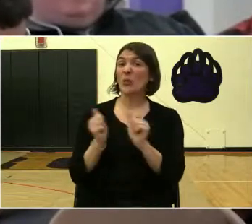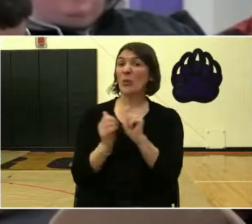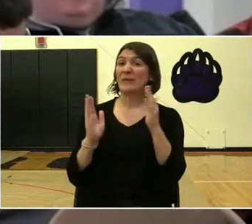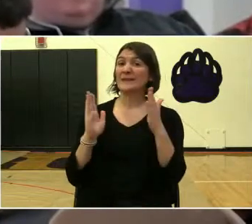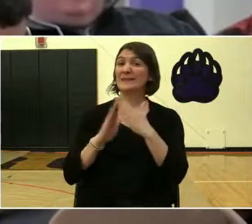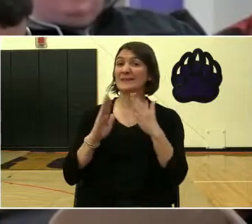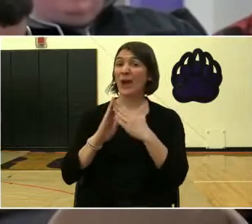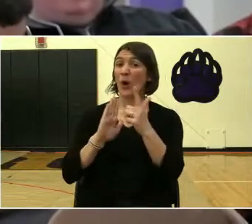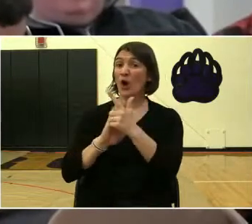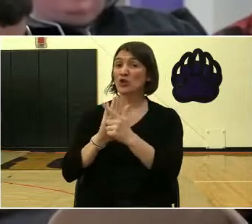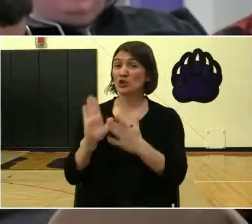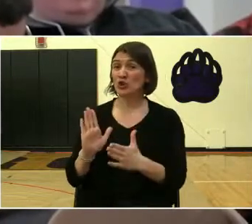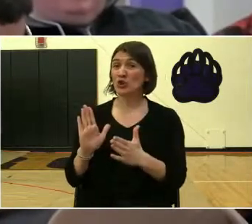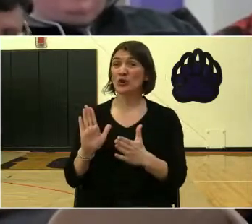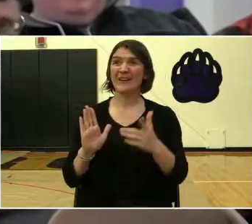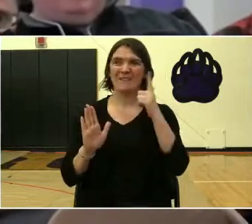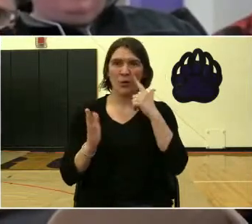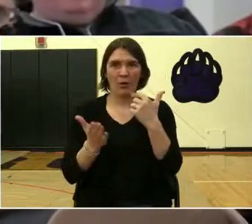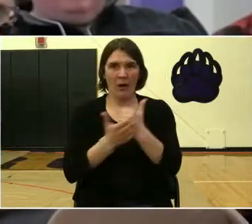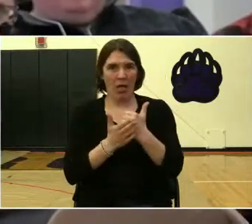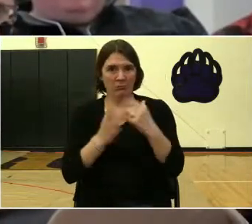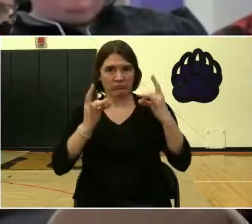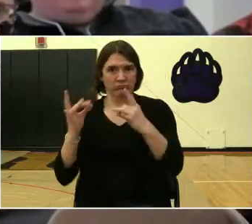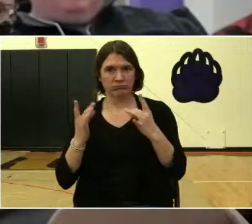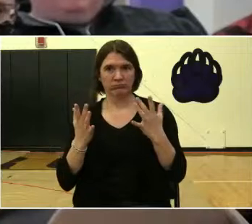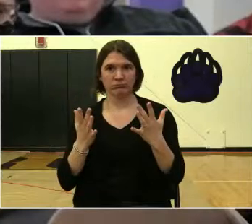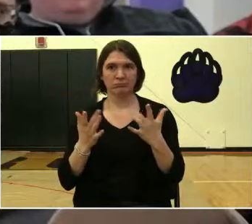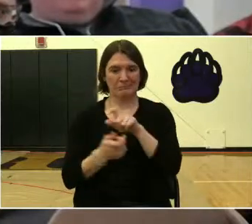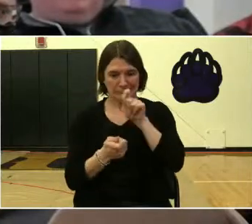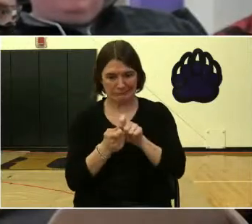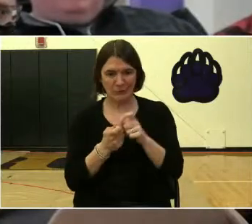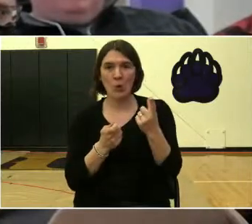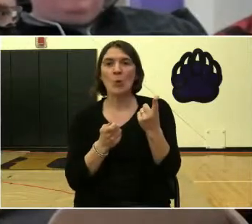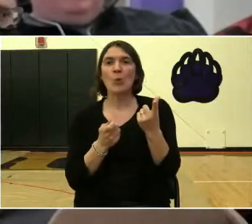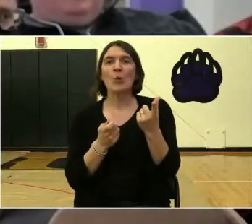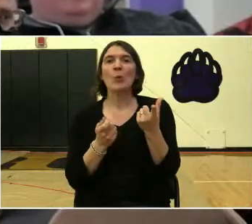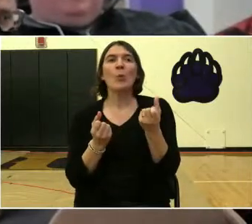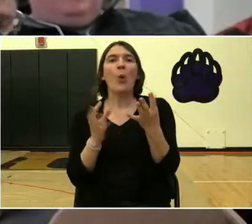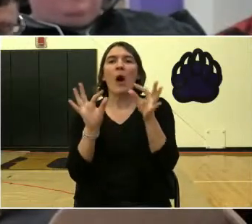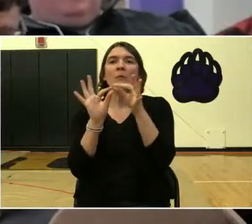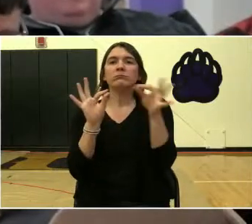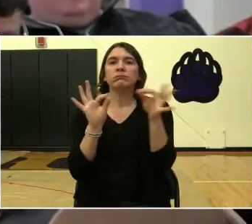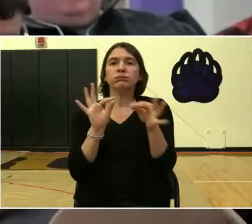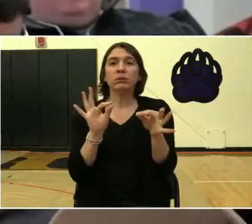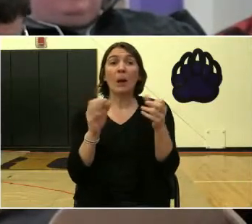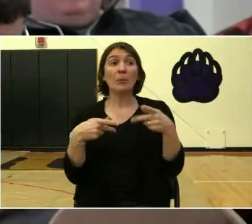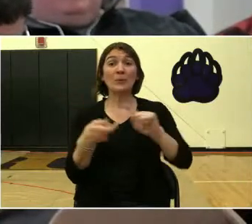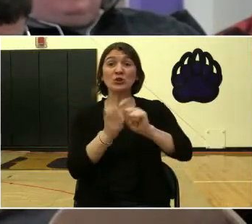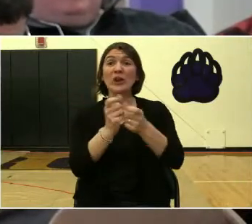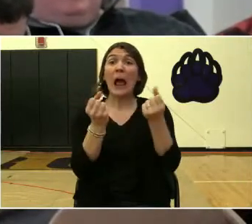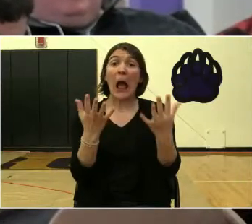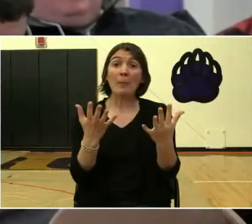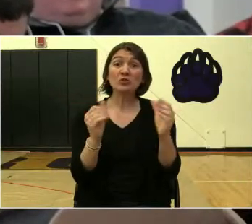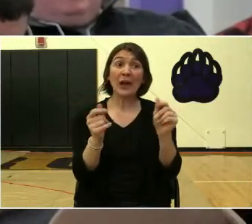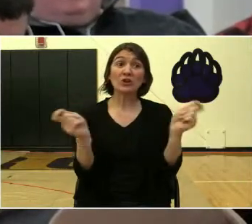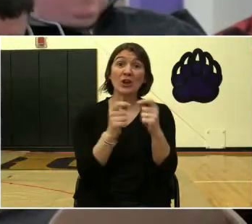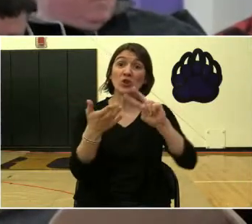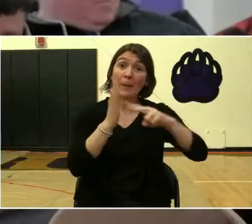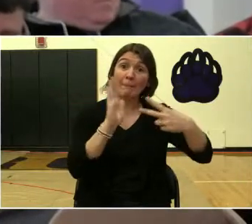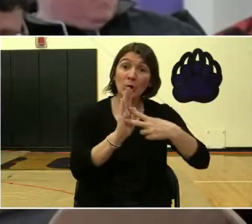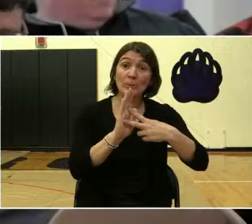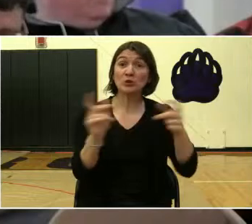interrogated to for an opinion on exactly how much language can change in a motion for to remain